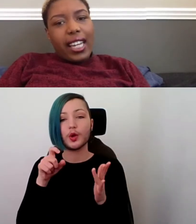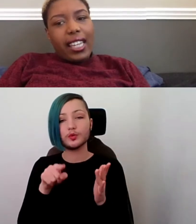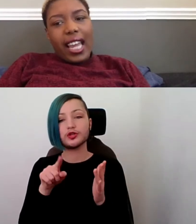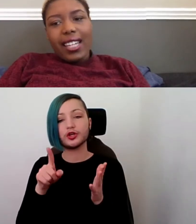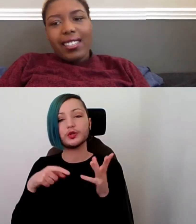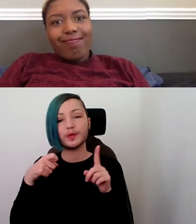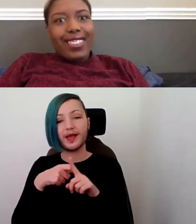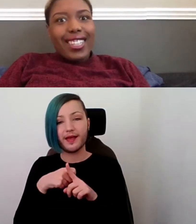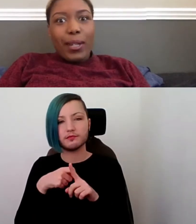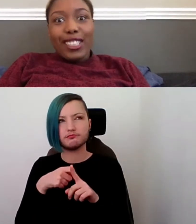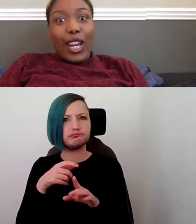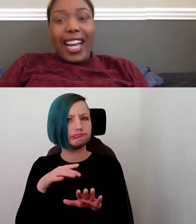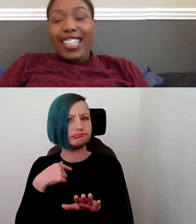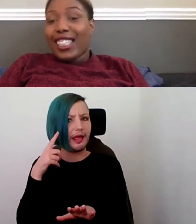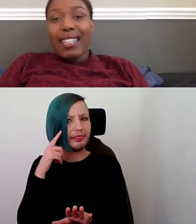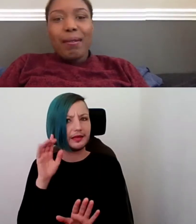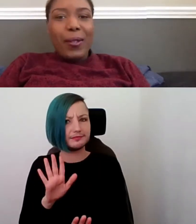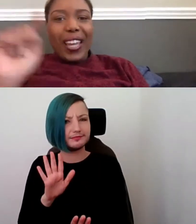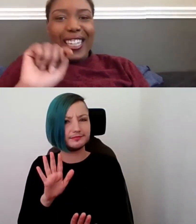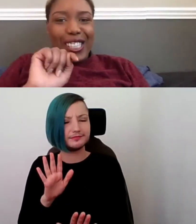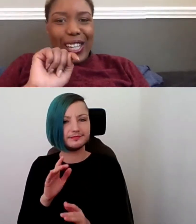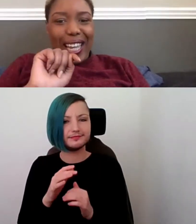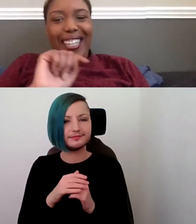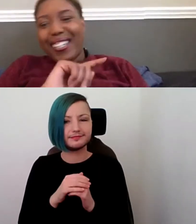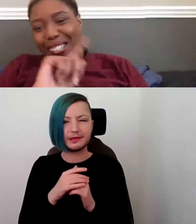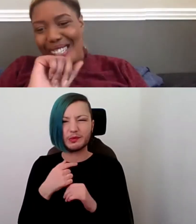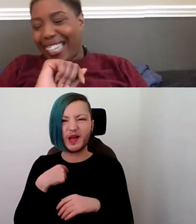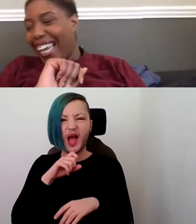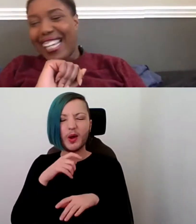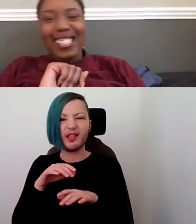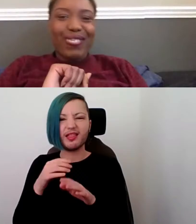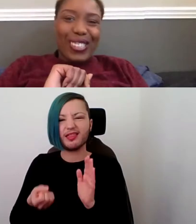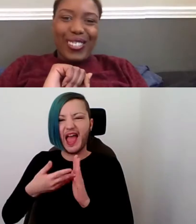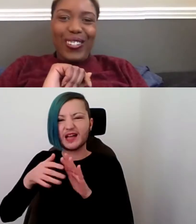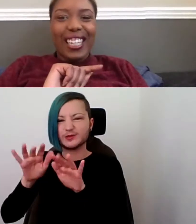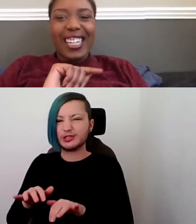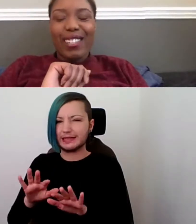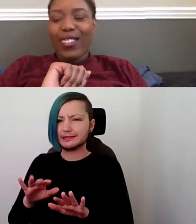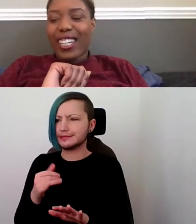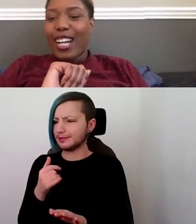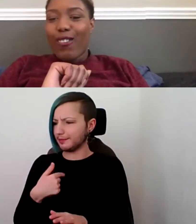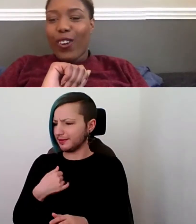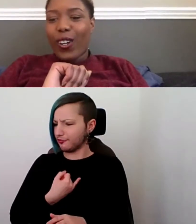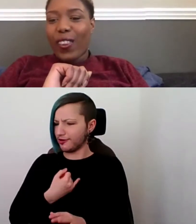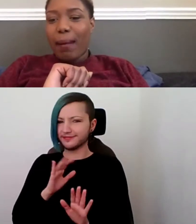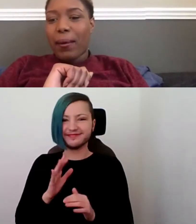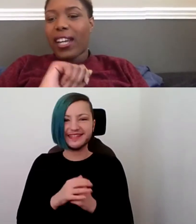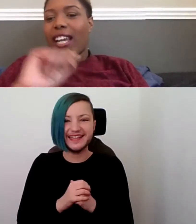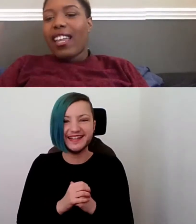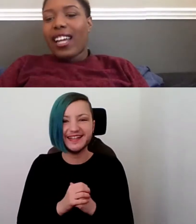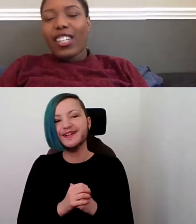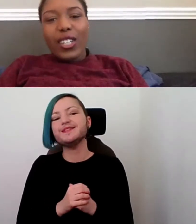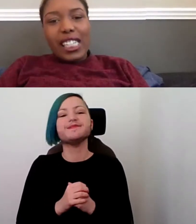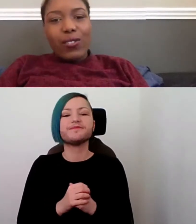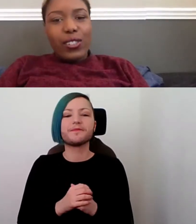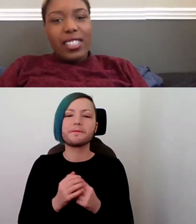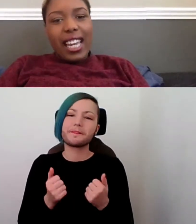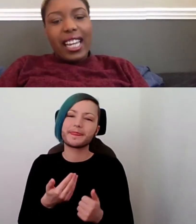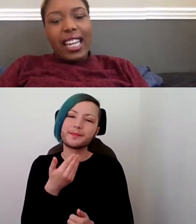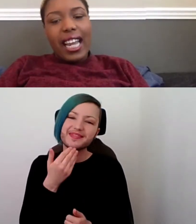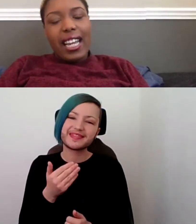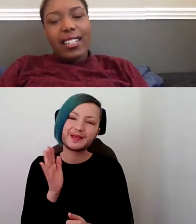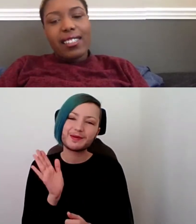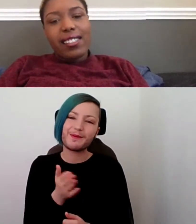www.weareprimary.co.uk, I think. But don't actually, let me put that in the chat just in case I've just got the ending wrong there. But thank you guys